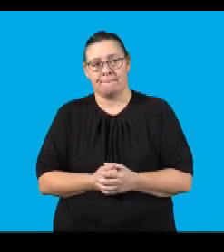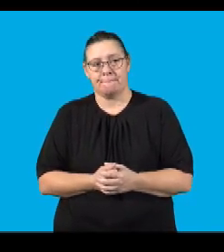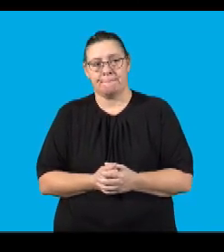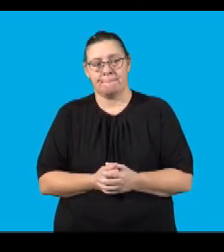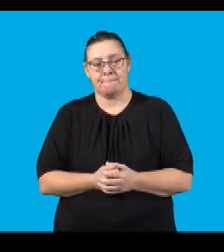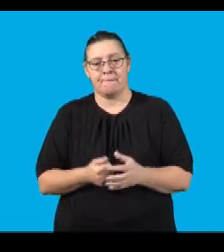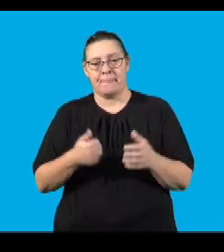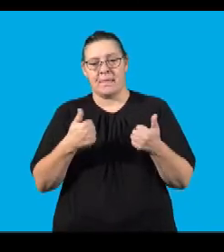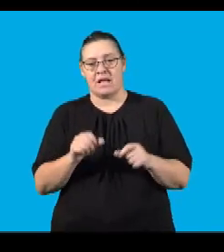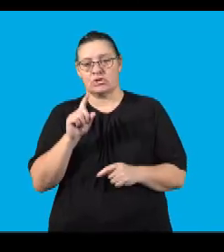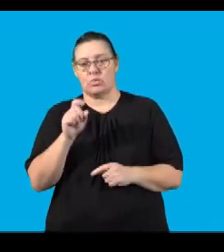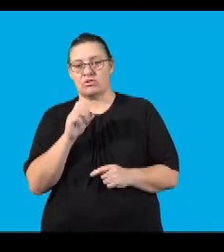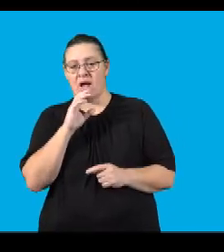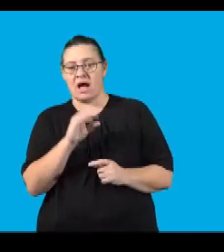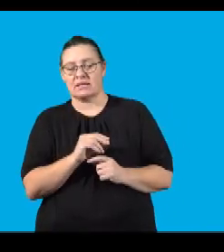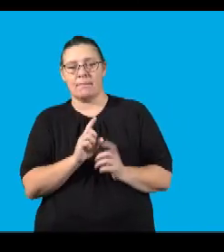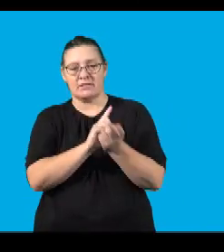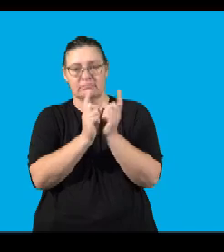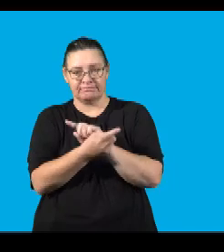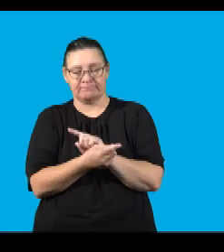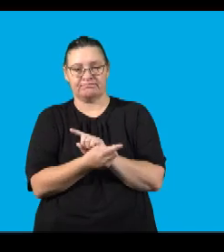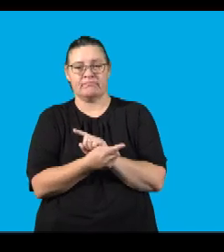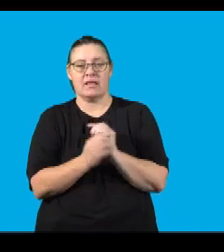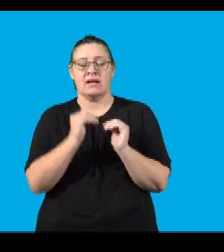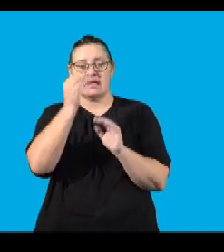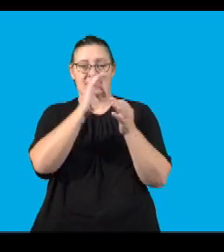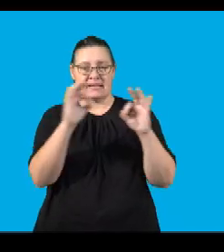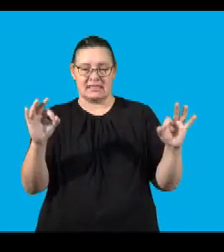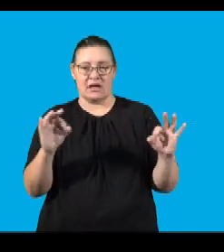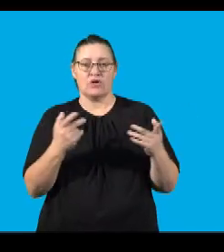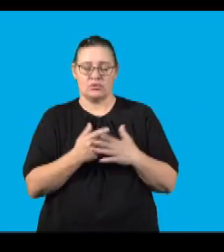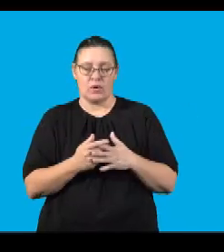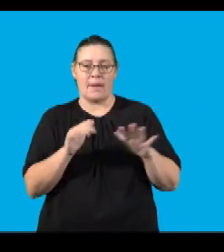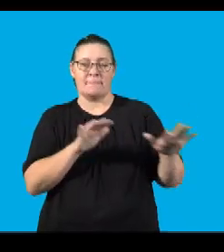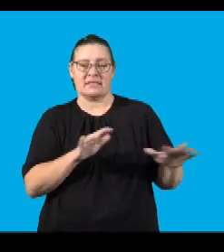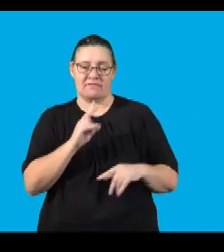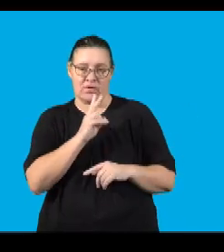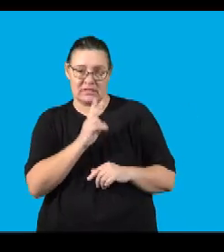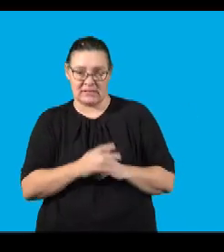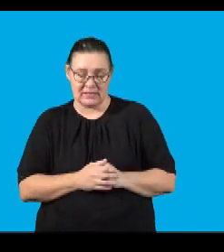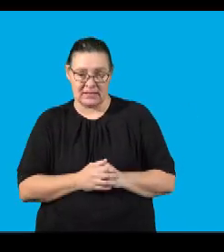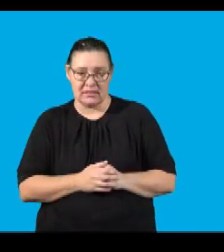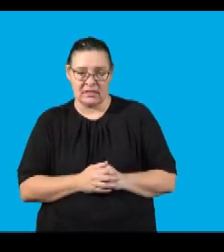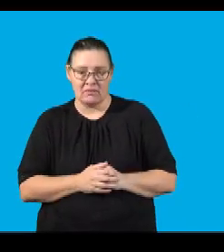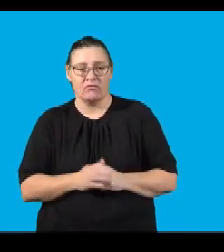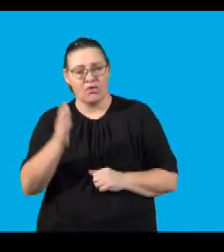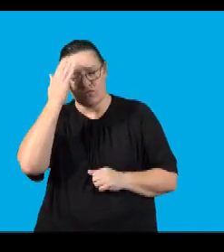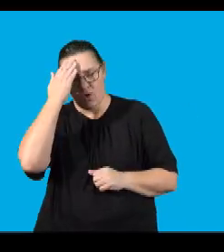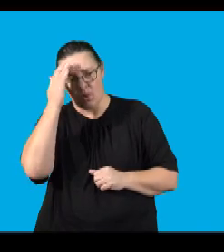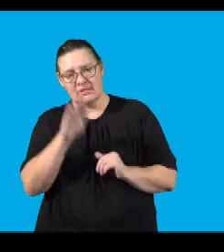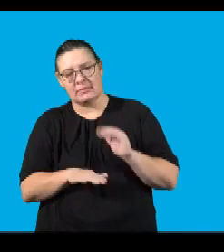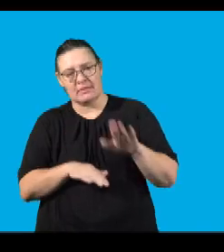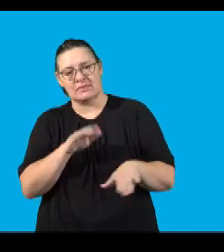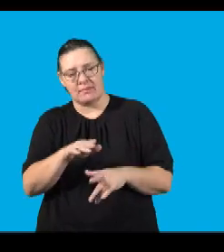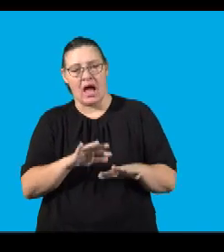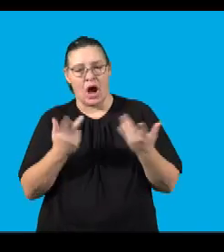The next question asks you to convert the above sentence to the passive voice. Now, it's very easy if you know the steps how